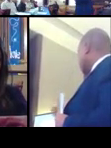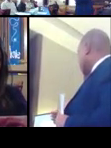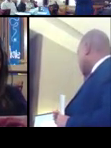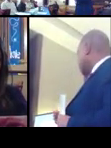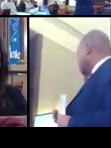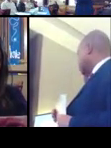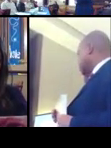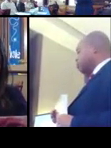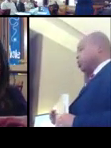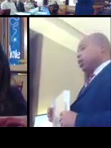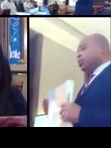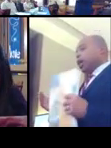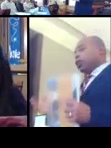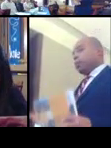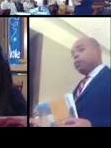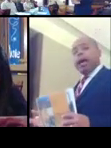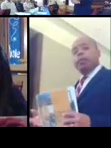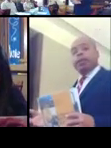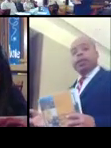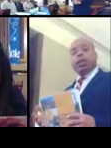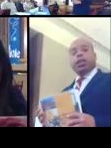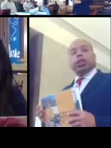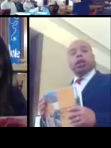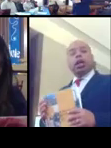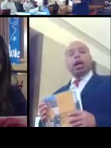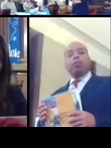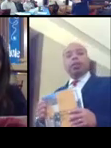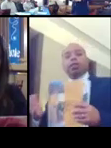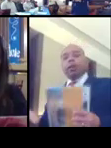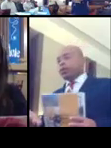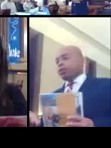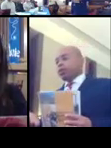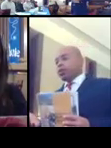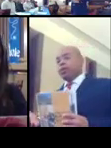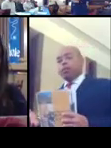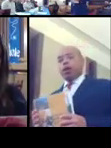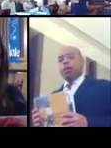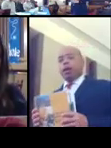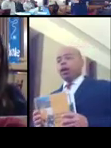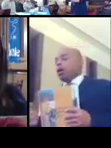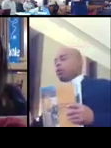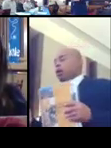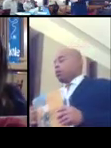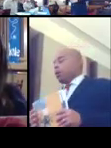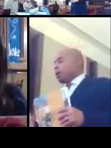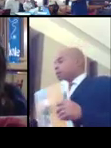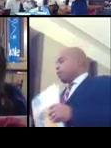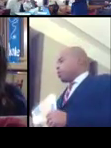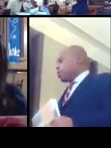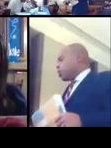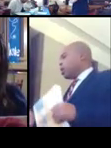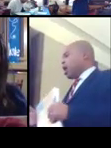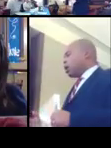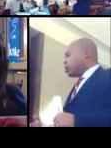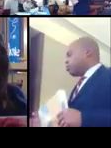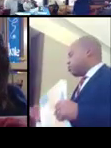we also had the ambassador team. So these were actually paid positions. This is something new to the city as well, that we want people